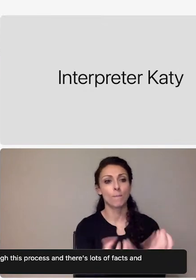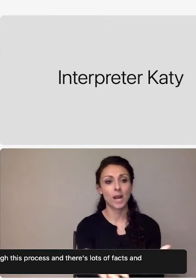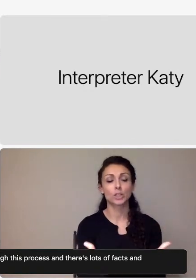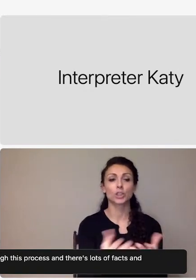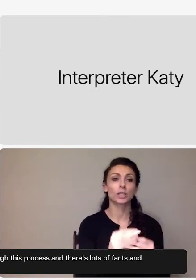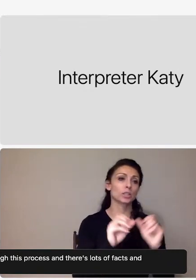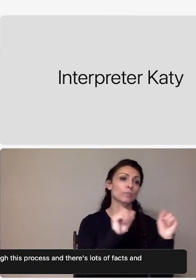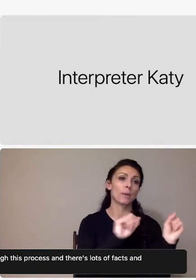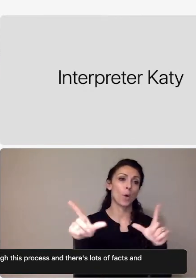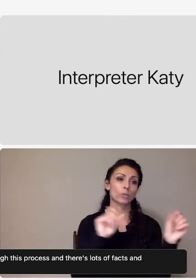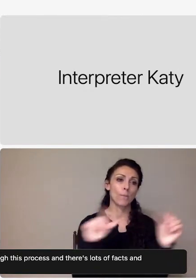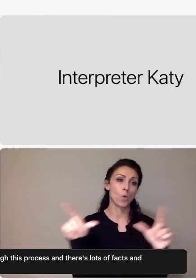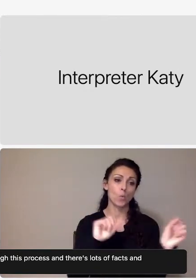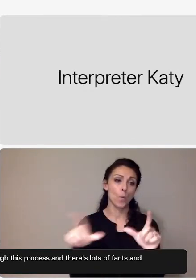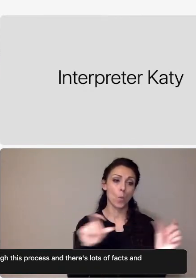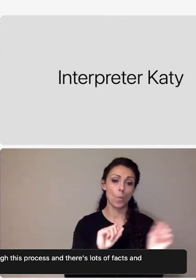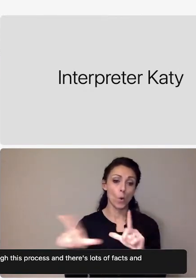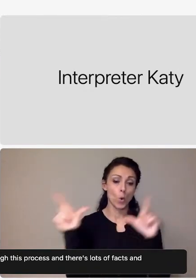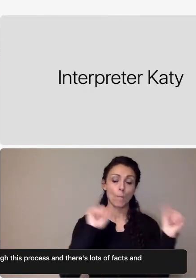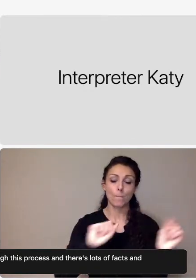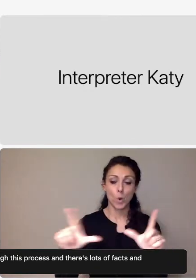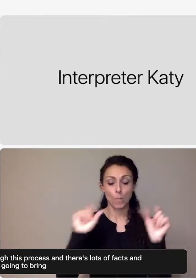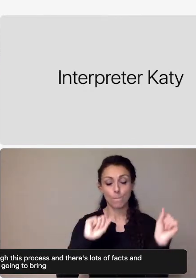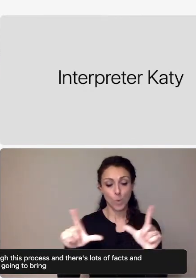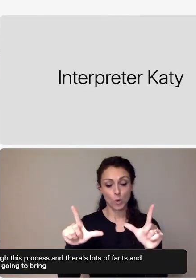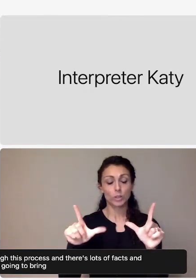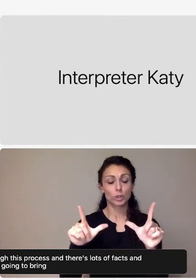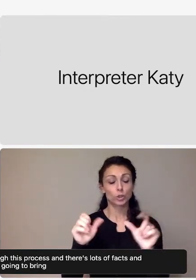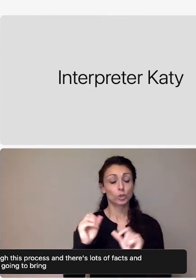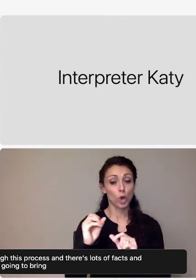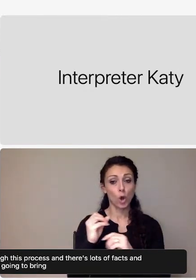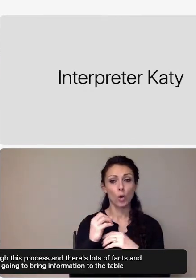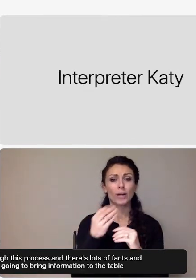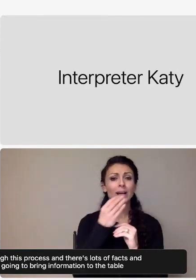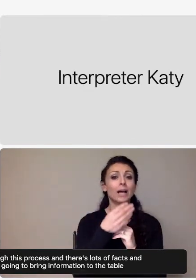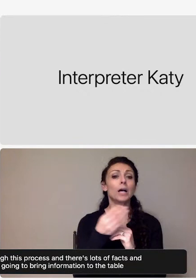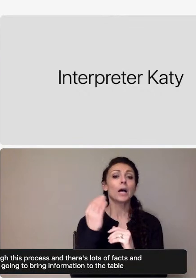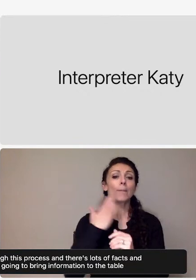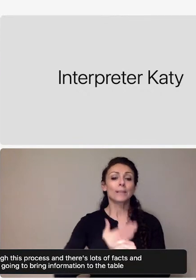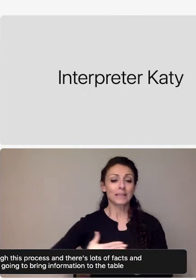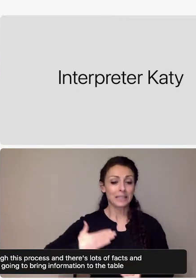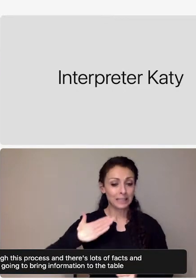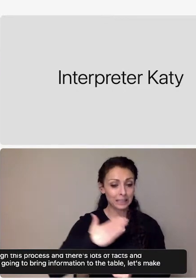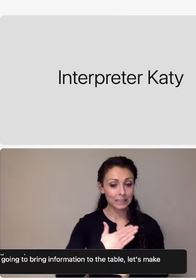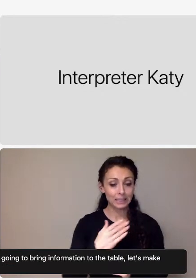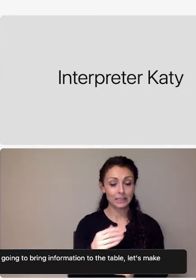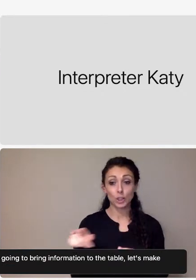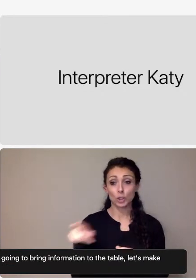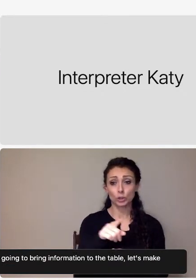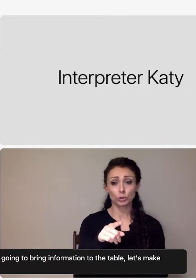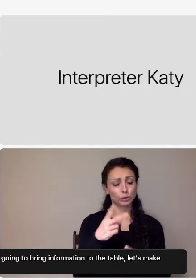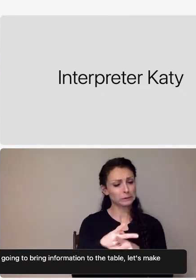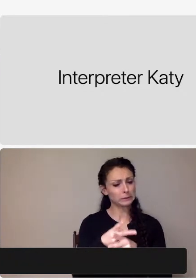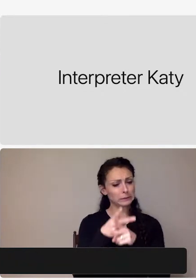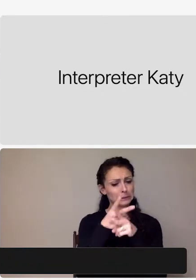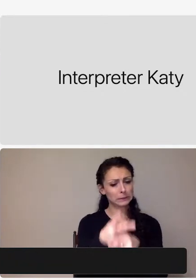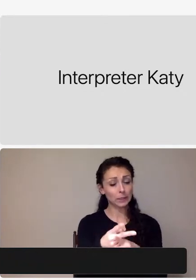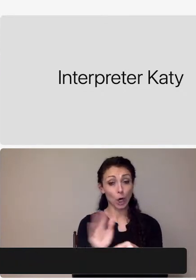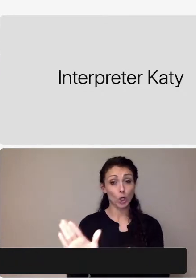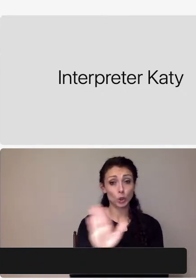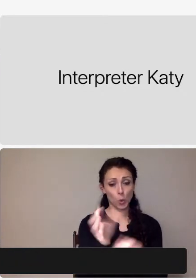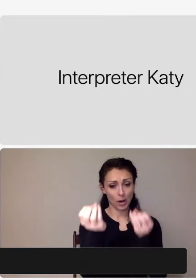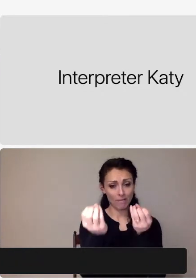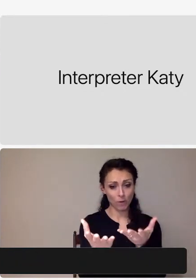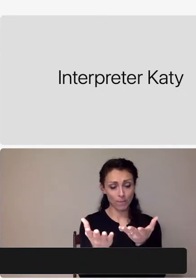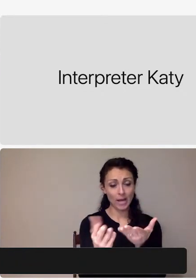that you know if you're going to bring information to the table let's make sure it's vetted it's from credible sources and that ultimately it's something